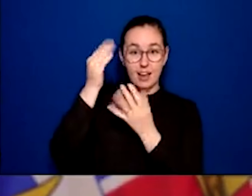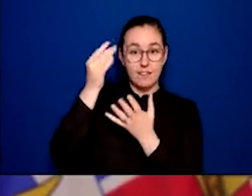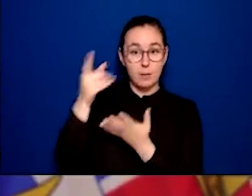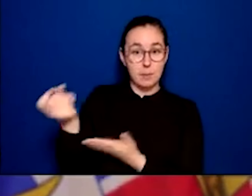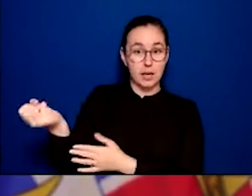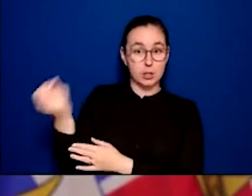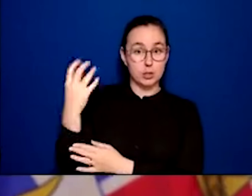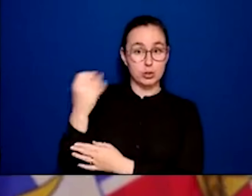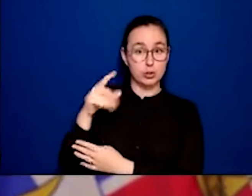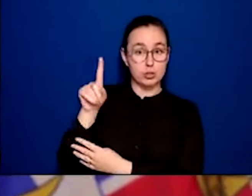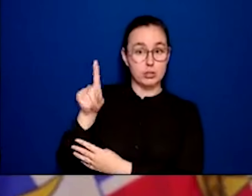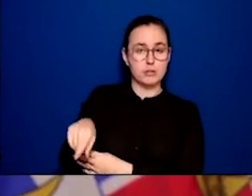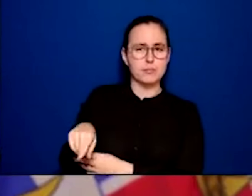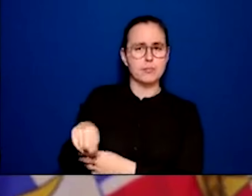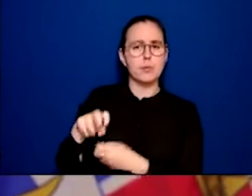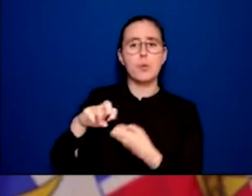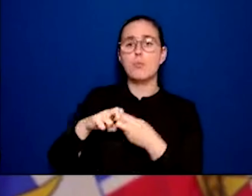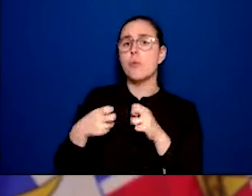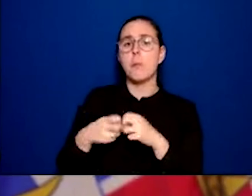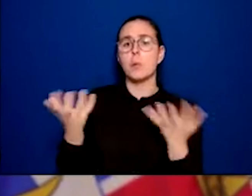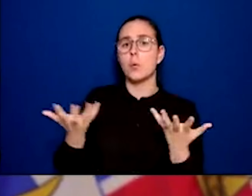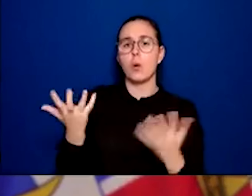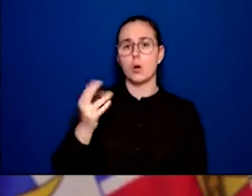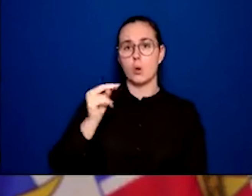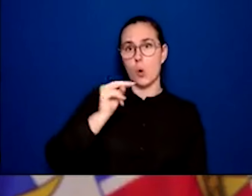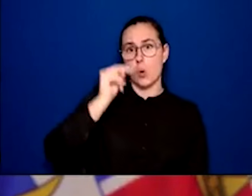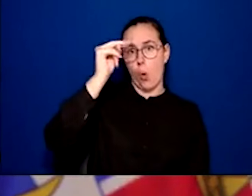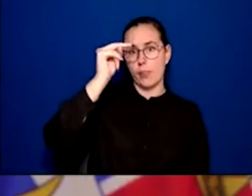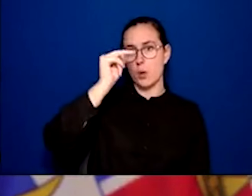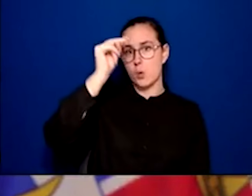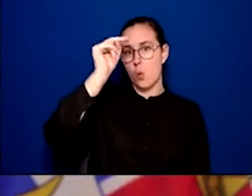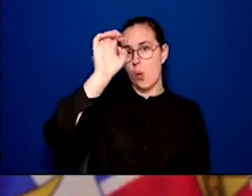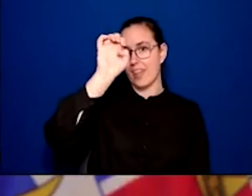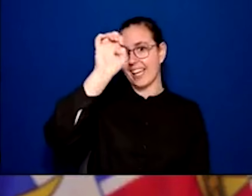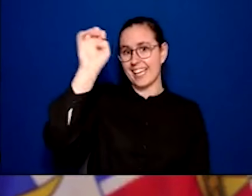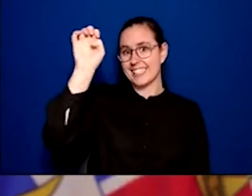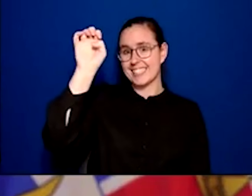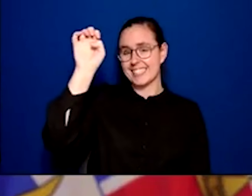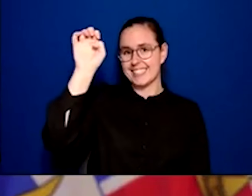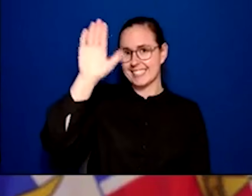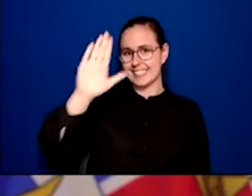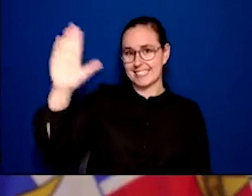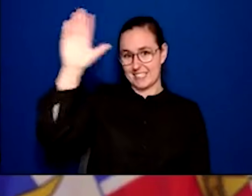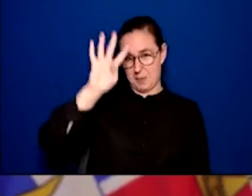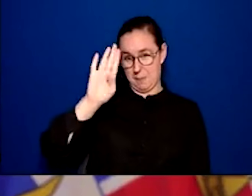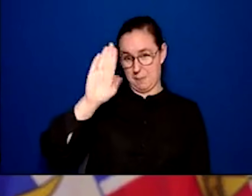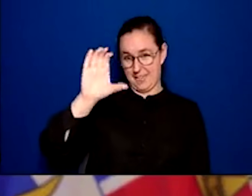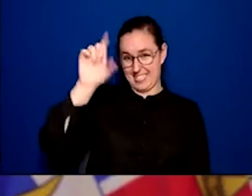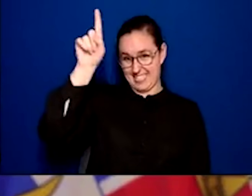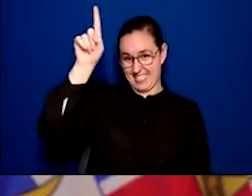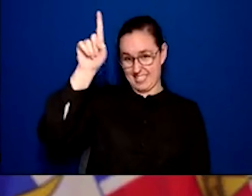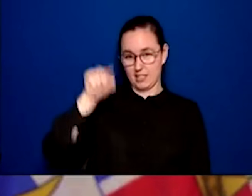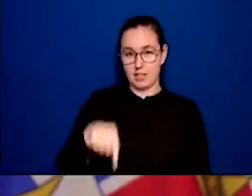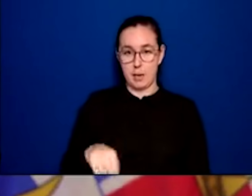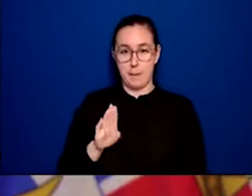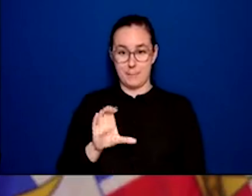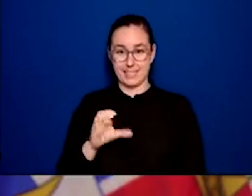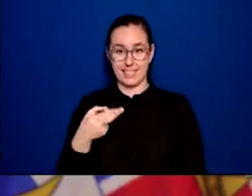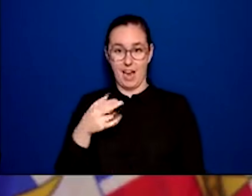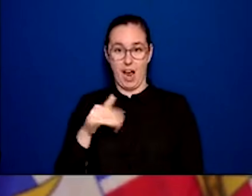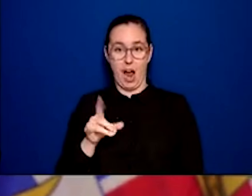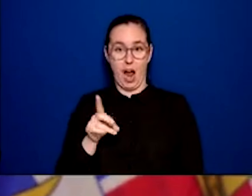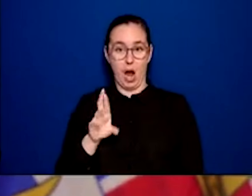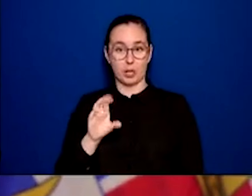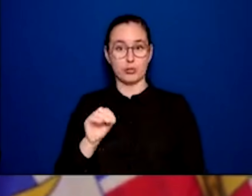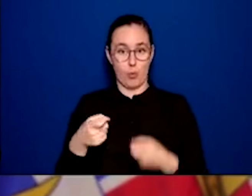the problem in northern and northeastern British Columbia. BC Hydro reported last week it's had 2